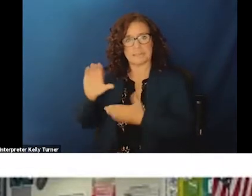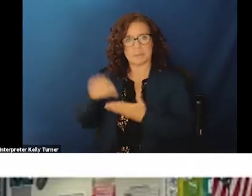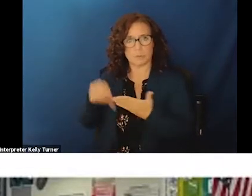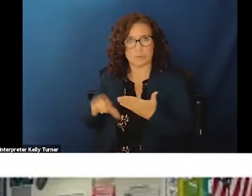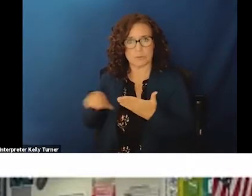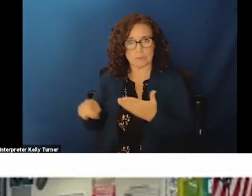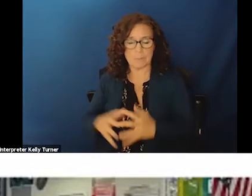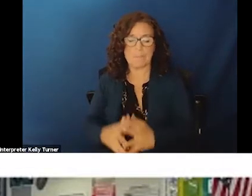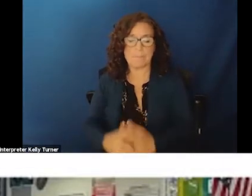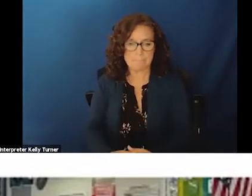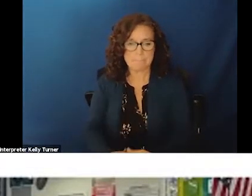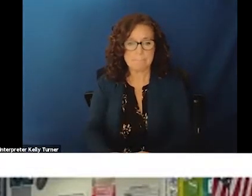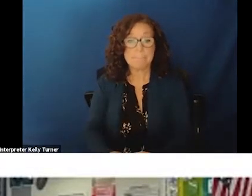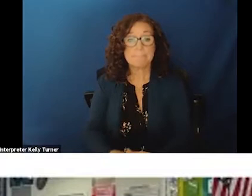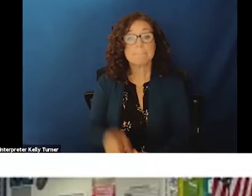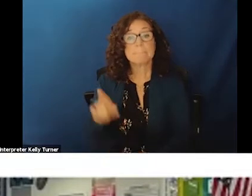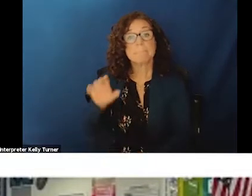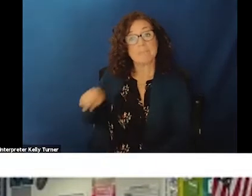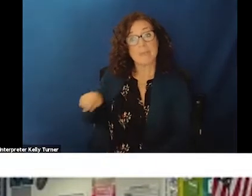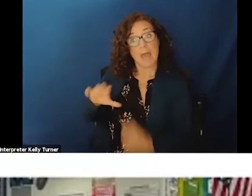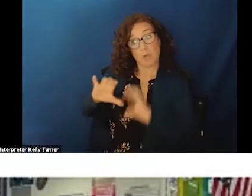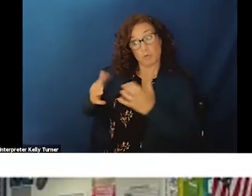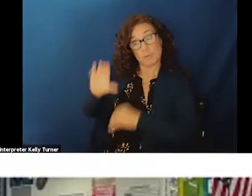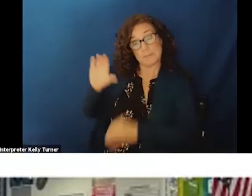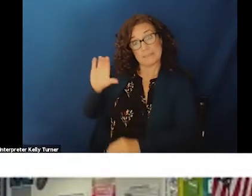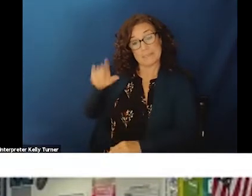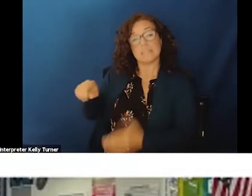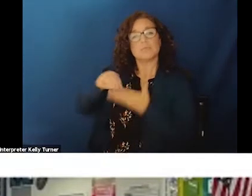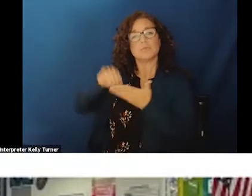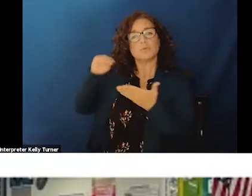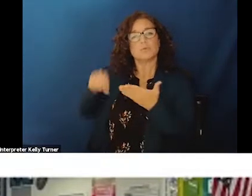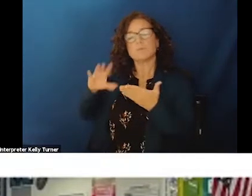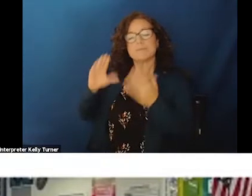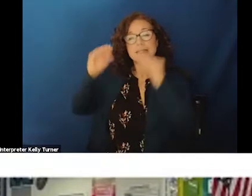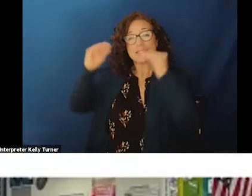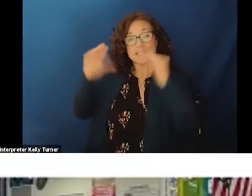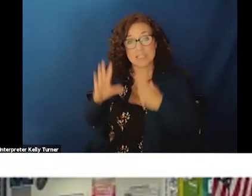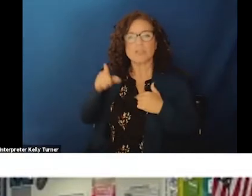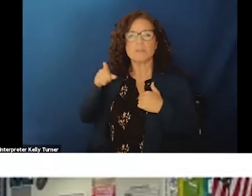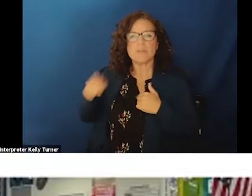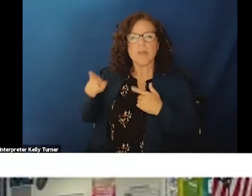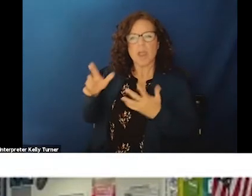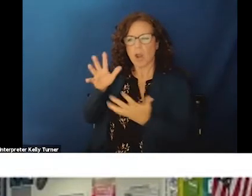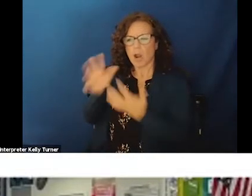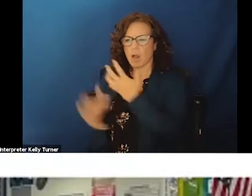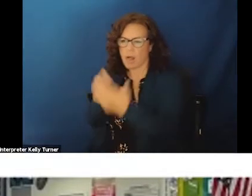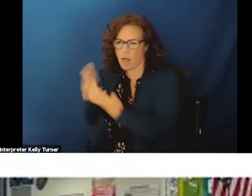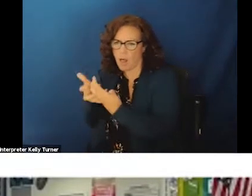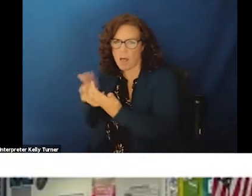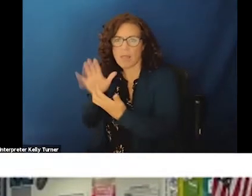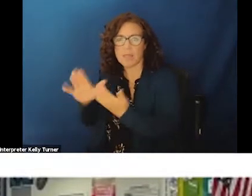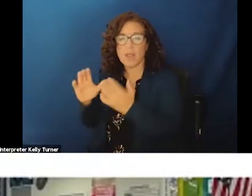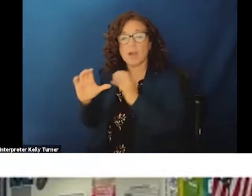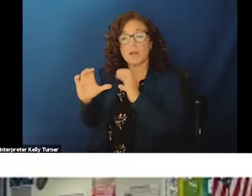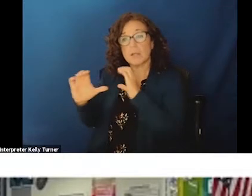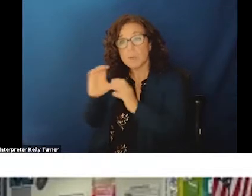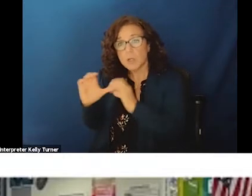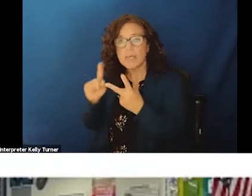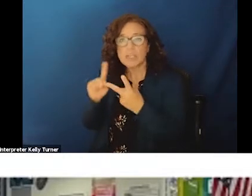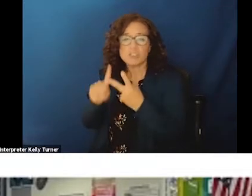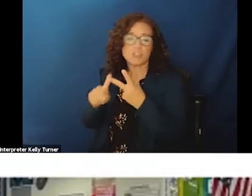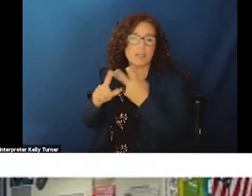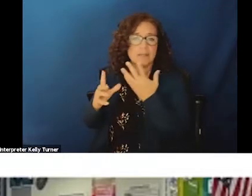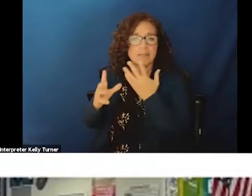Teachers, though, for Group C students are also making sure to differentiate their communication, their instruction, and their support,